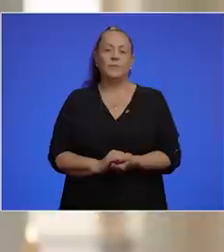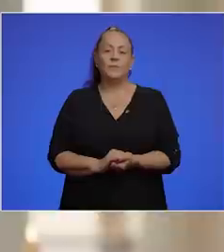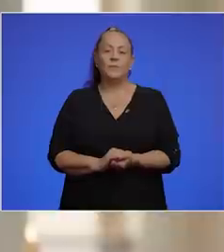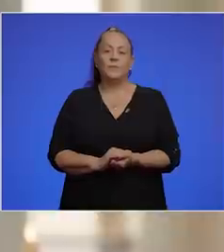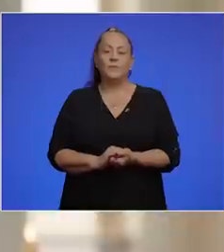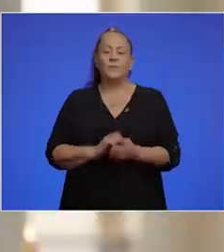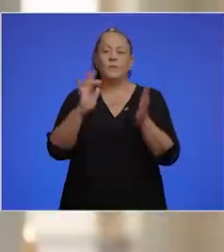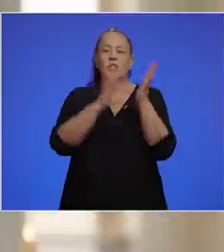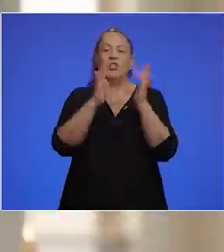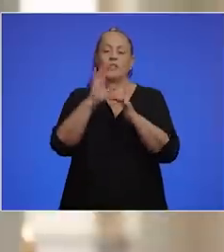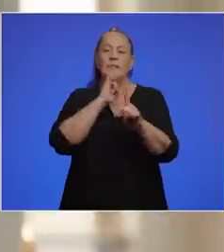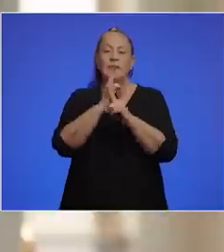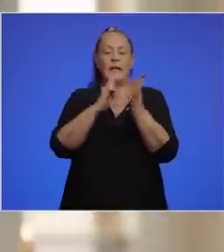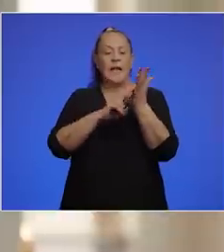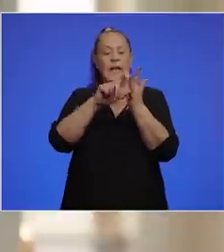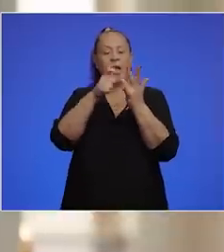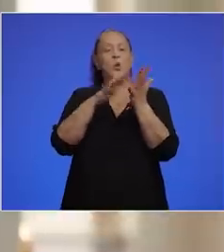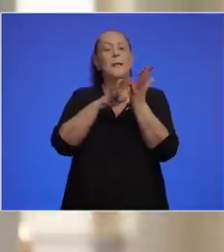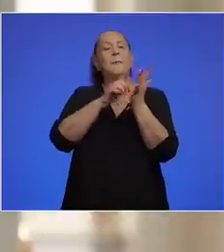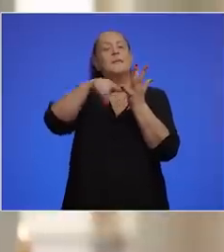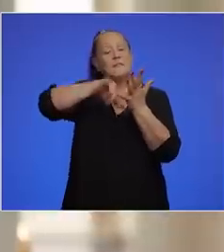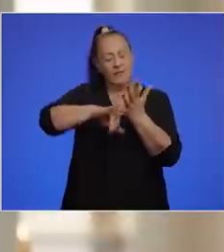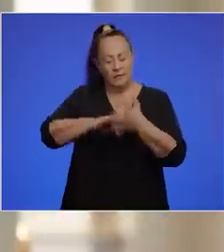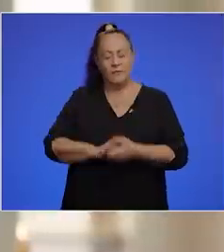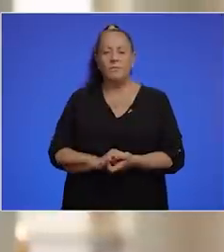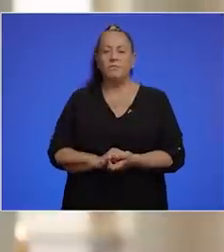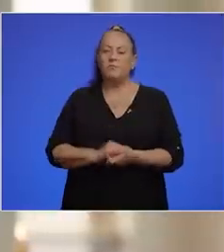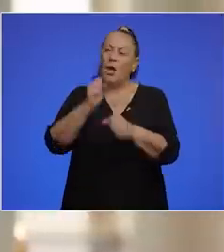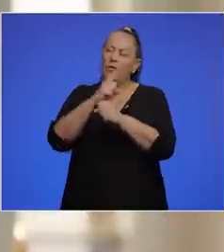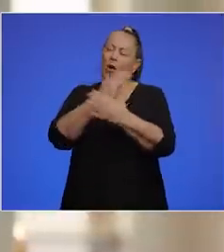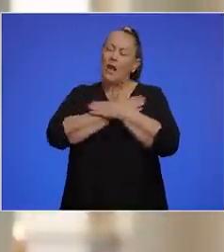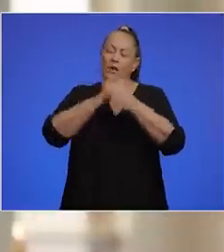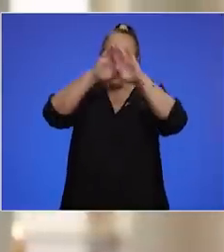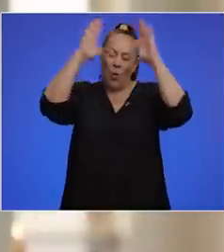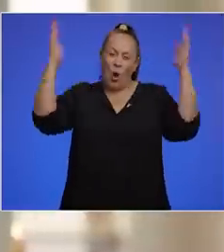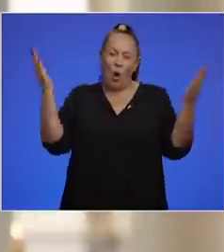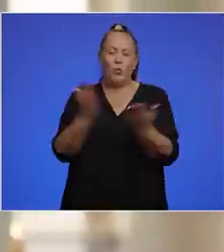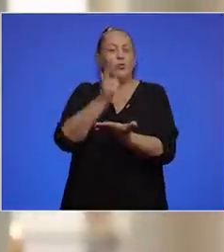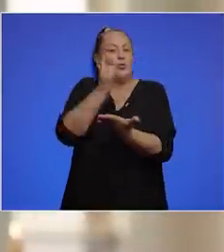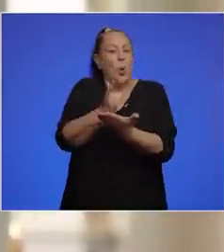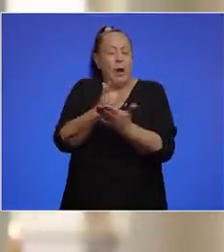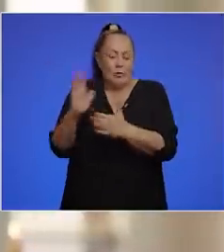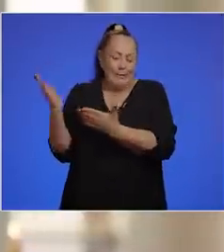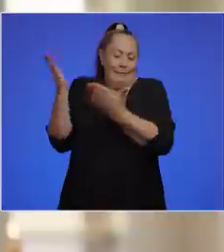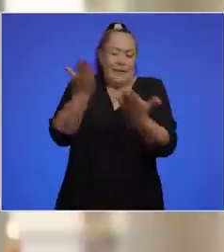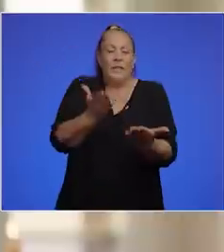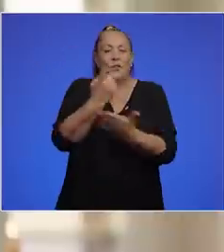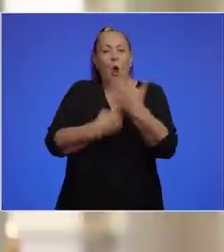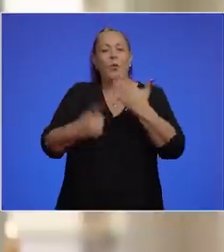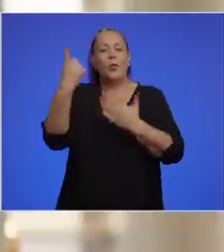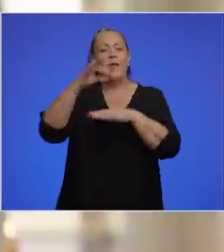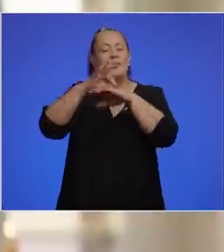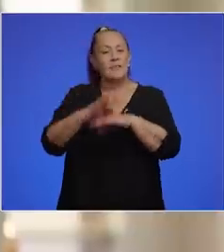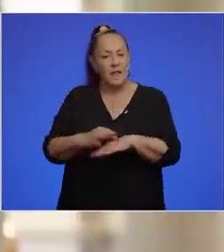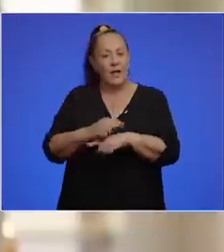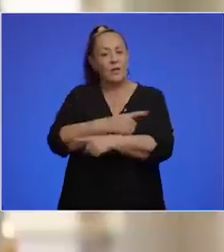Jesus said to Nicodemus God loved the world so much that he gave his only Son So that